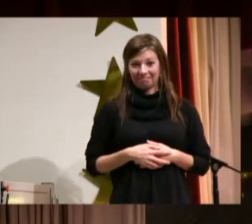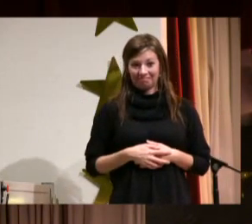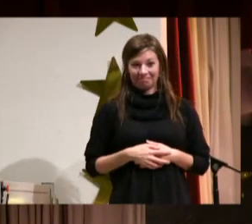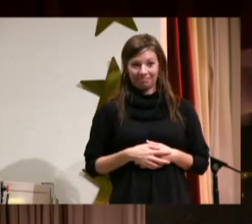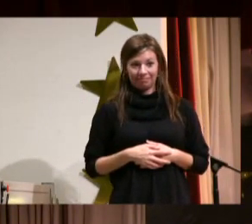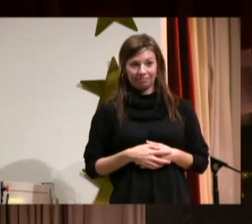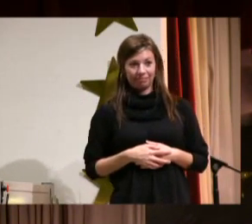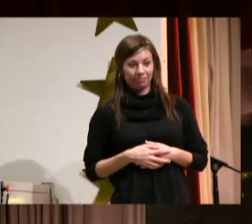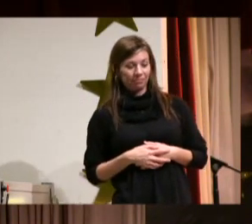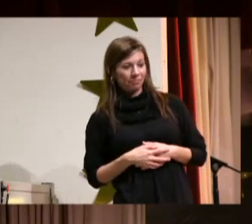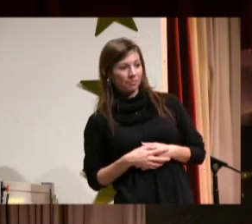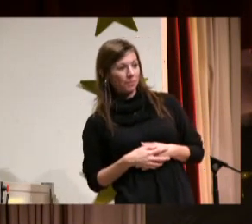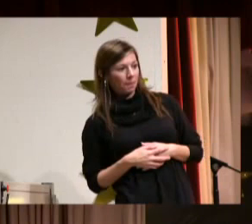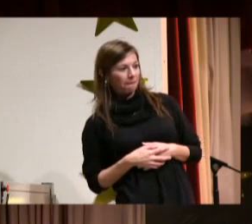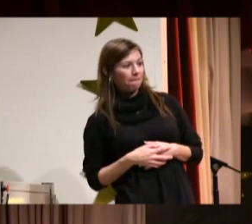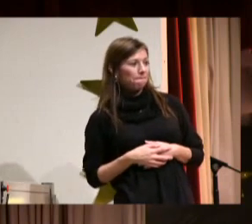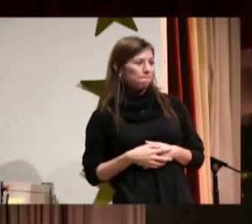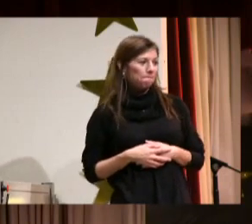I was